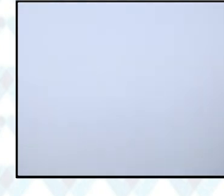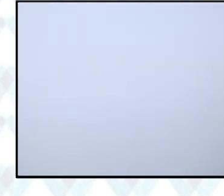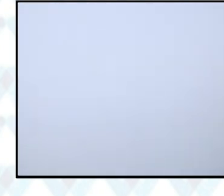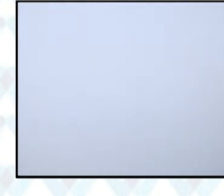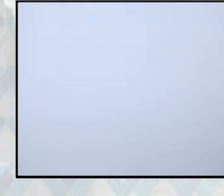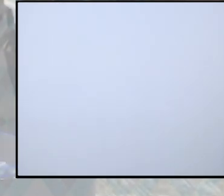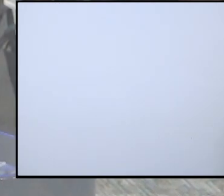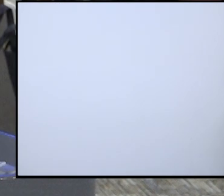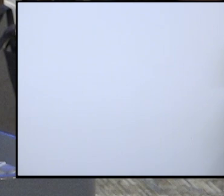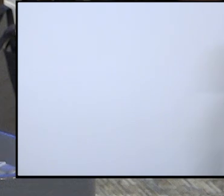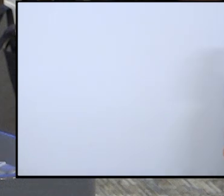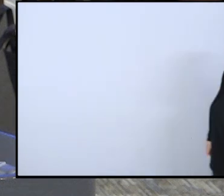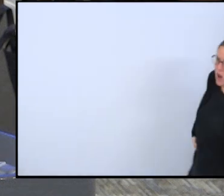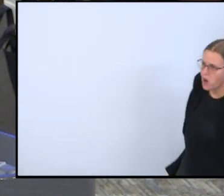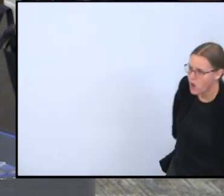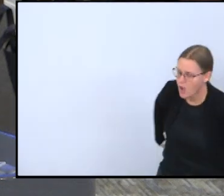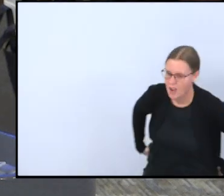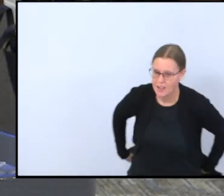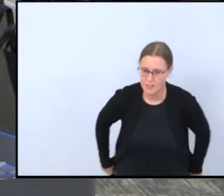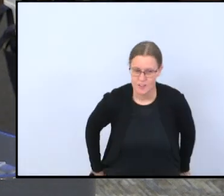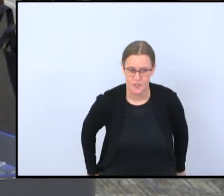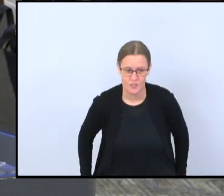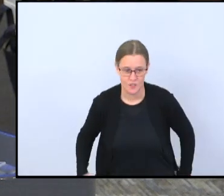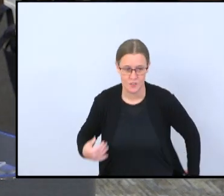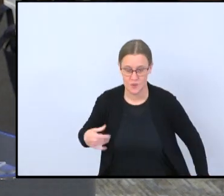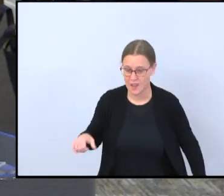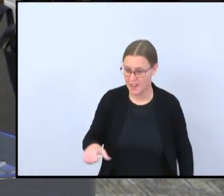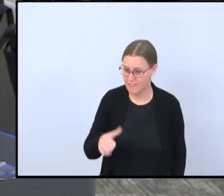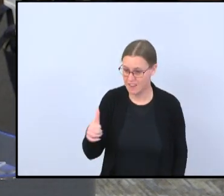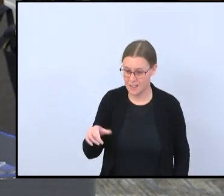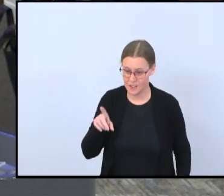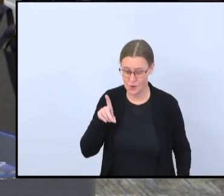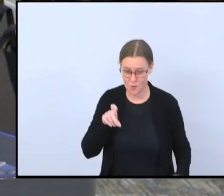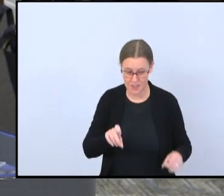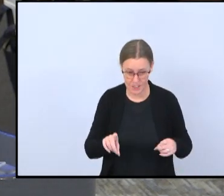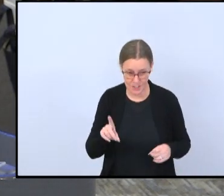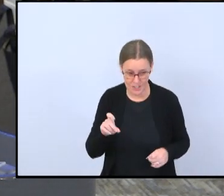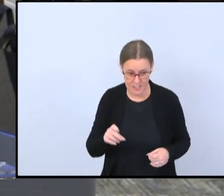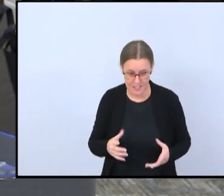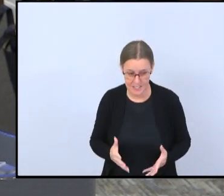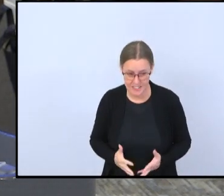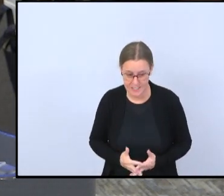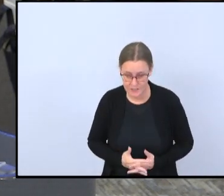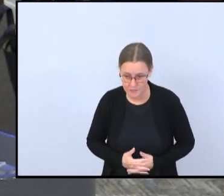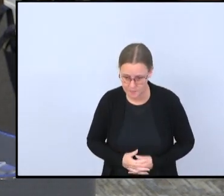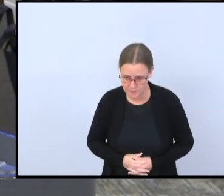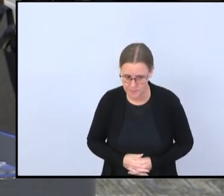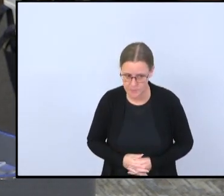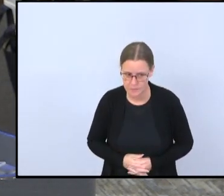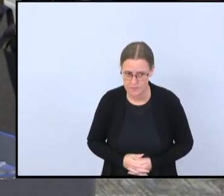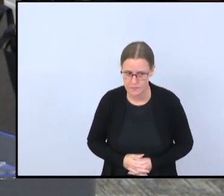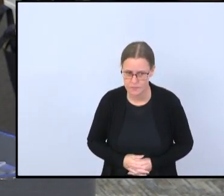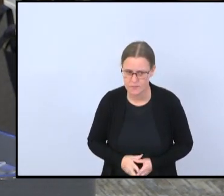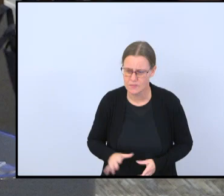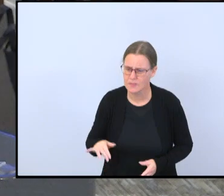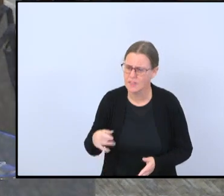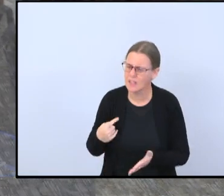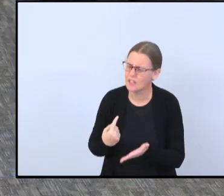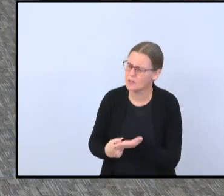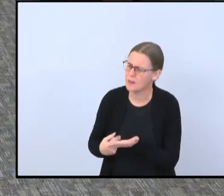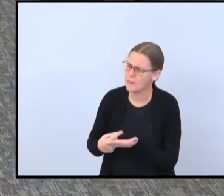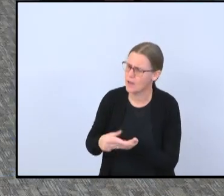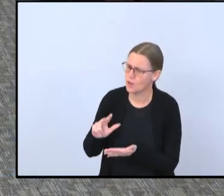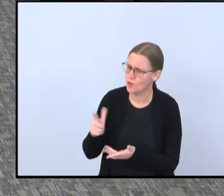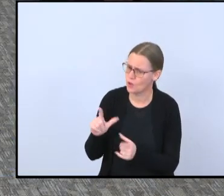So we're open to any questions that you might have. Oh. Can you speak on the third-party